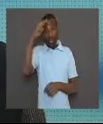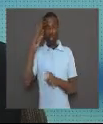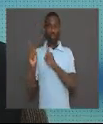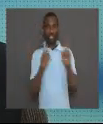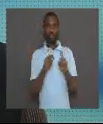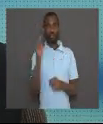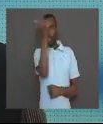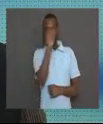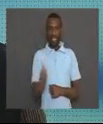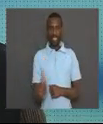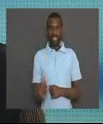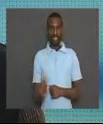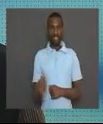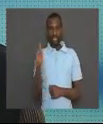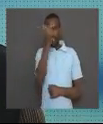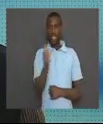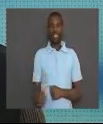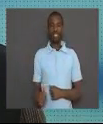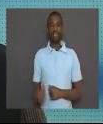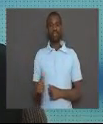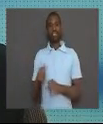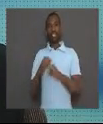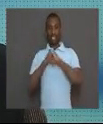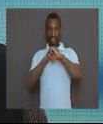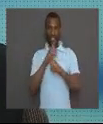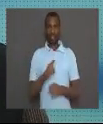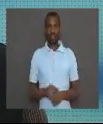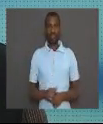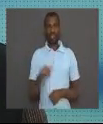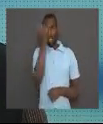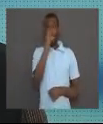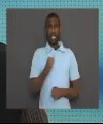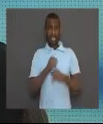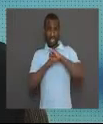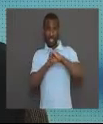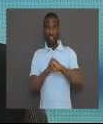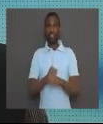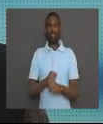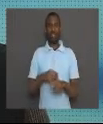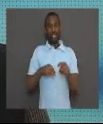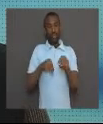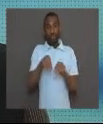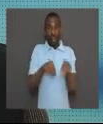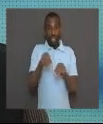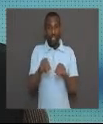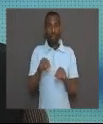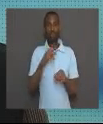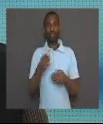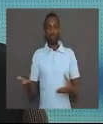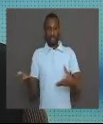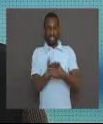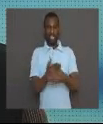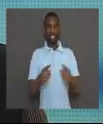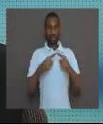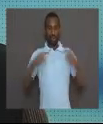Air resistance opposes motion, and, in general, larger surfaces